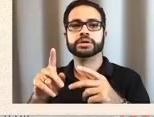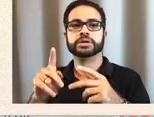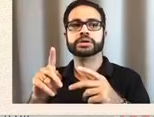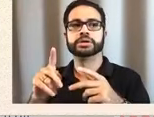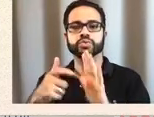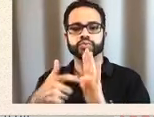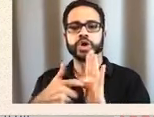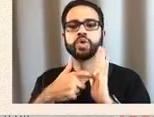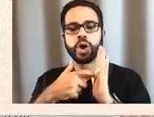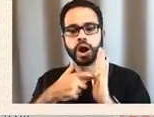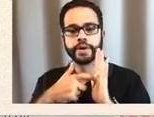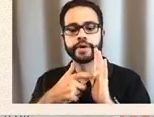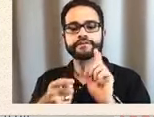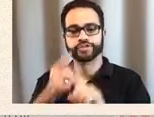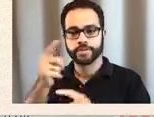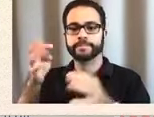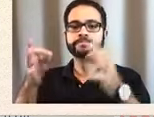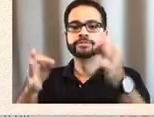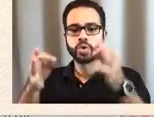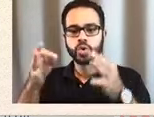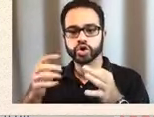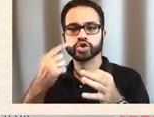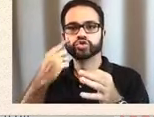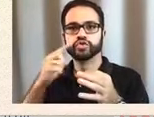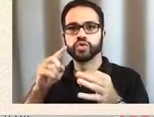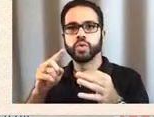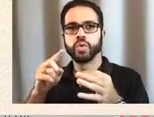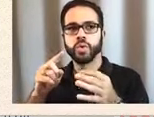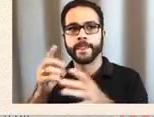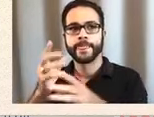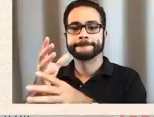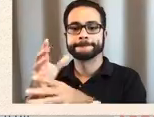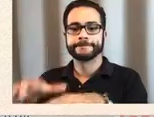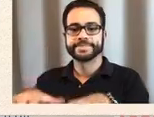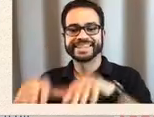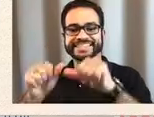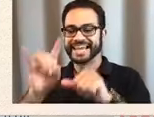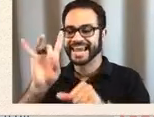court to take a 8-hour class